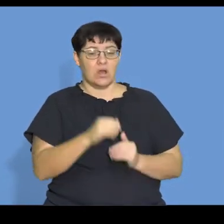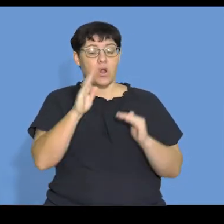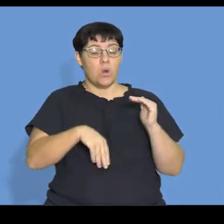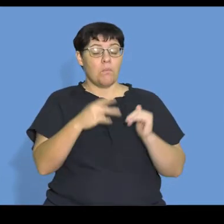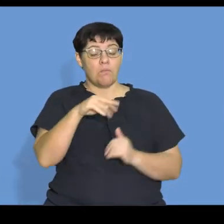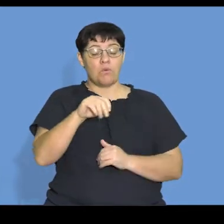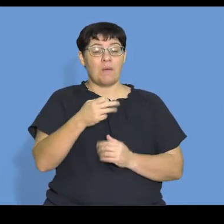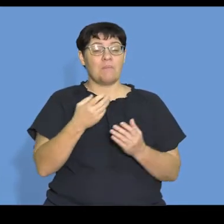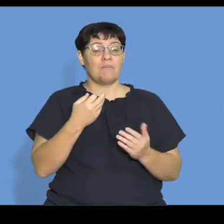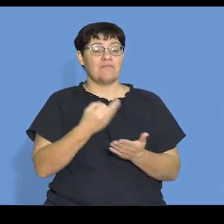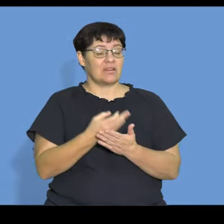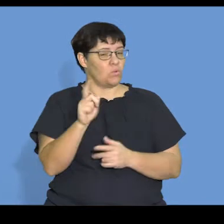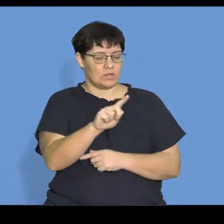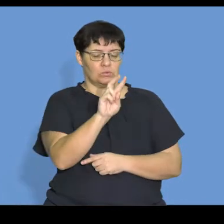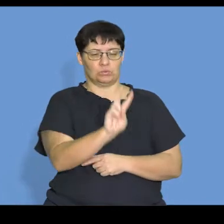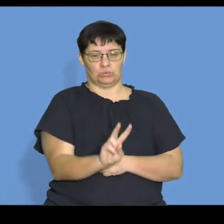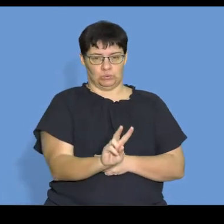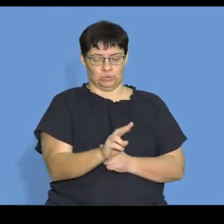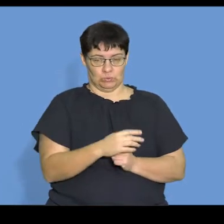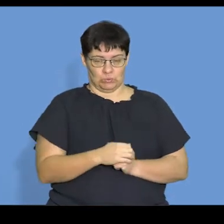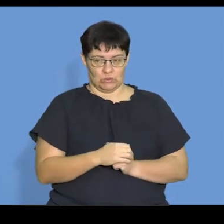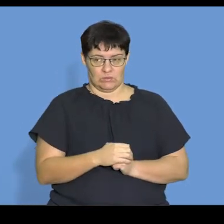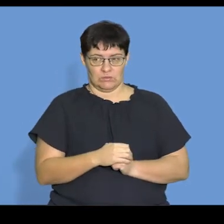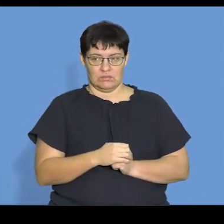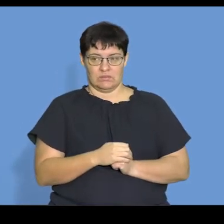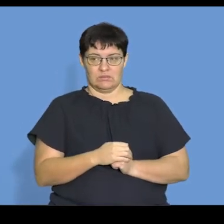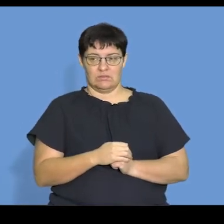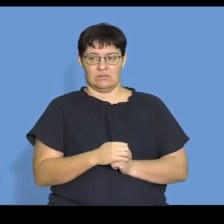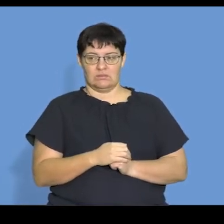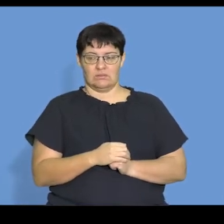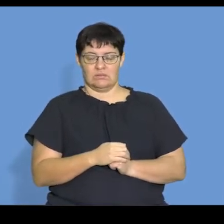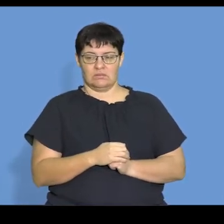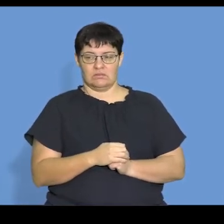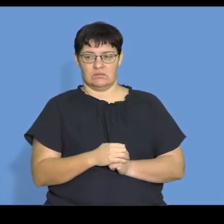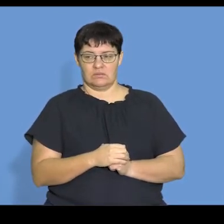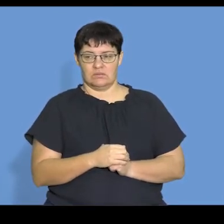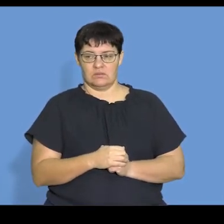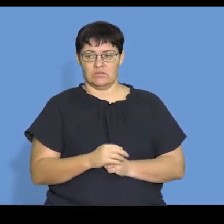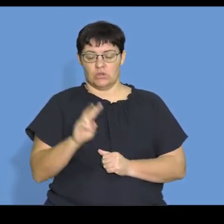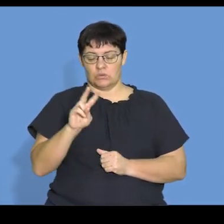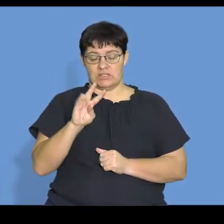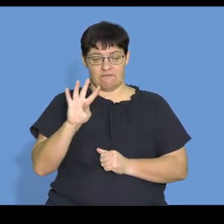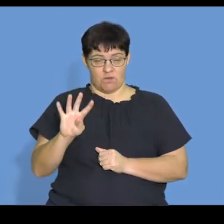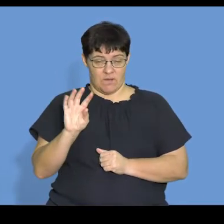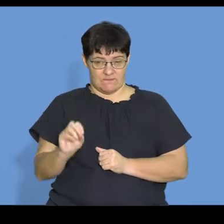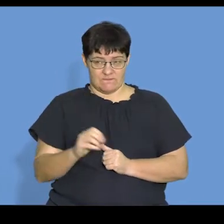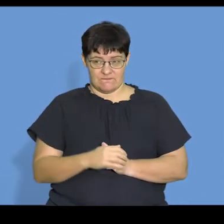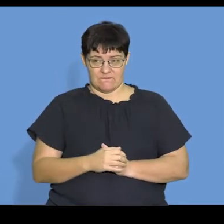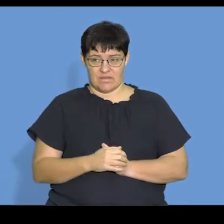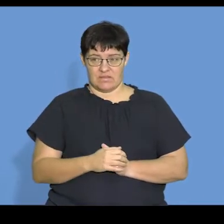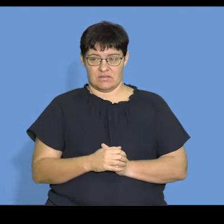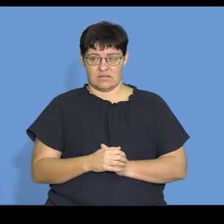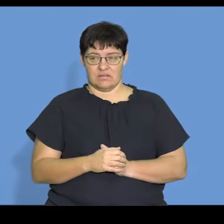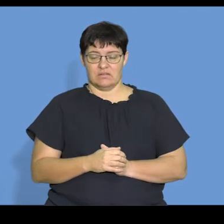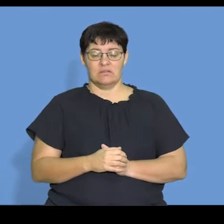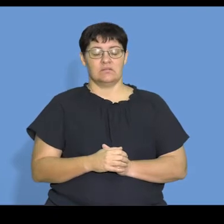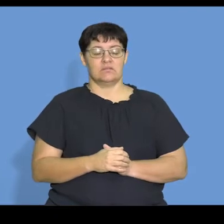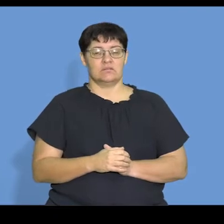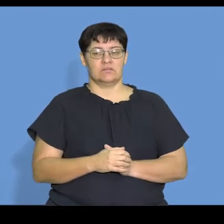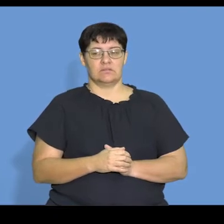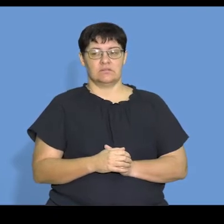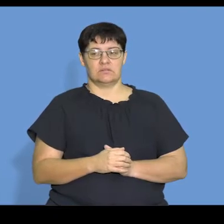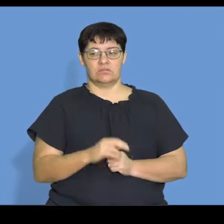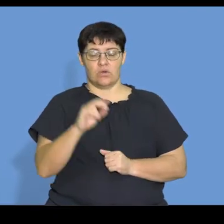of this will be 2. So it means I will have 24 there. And then if I divide 24